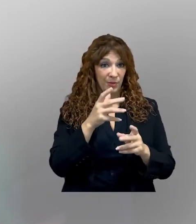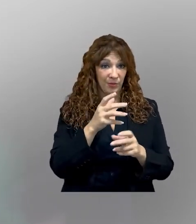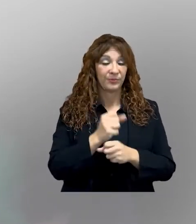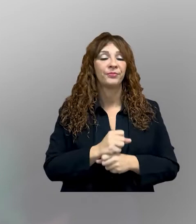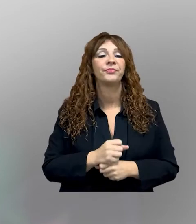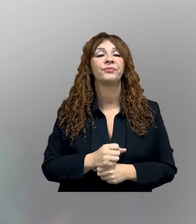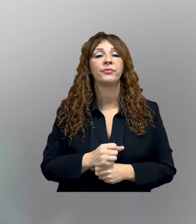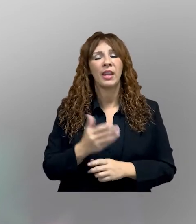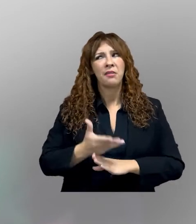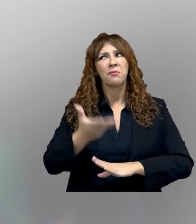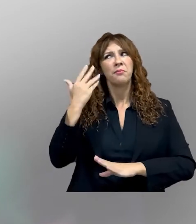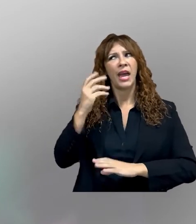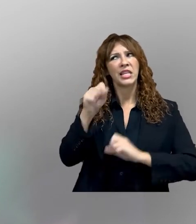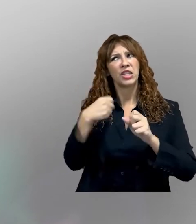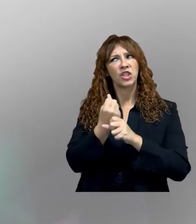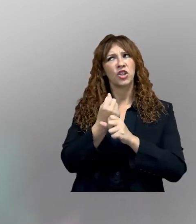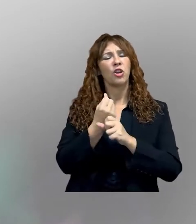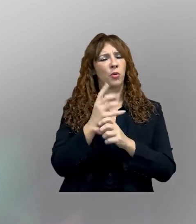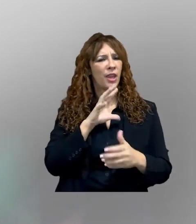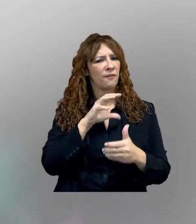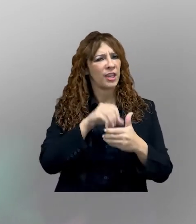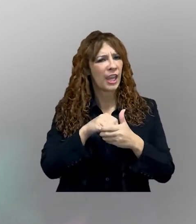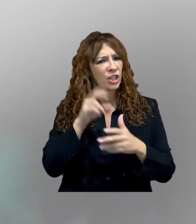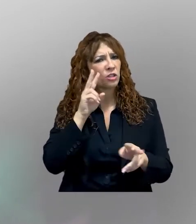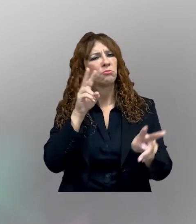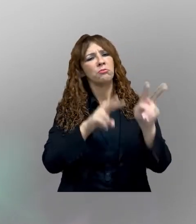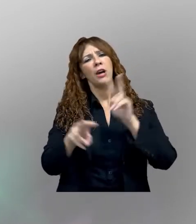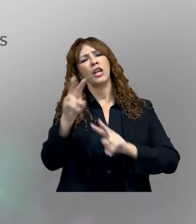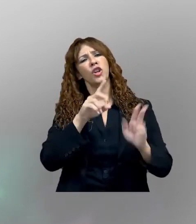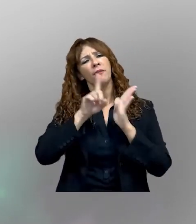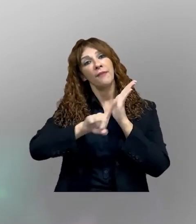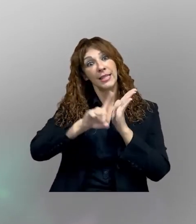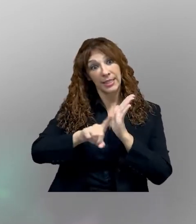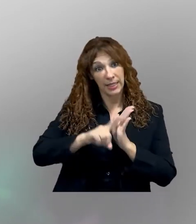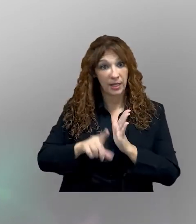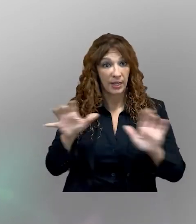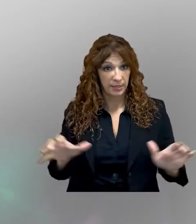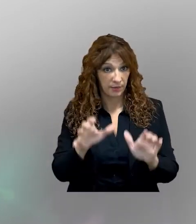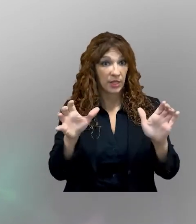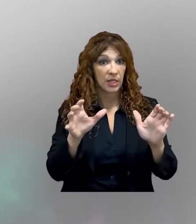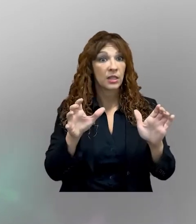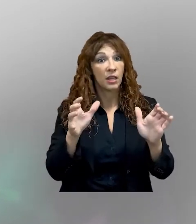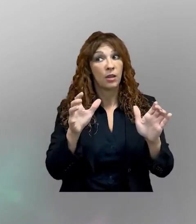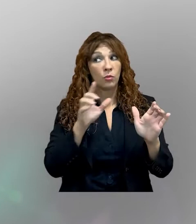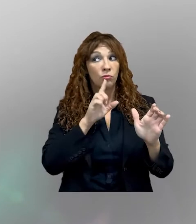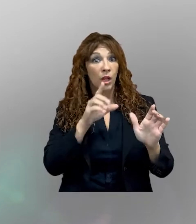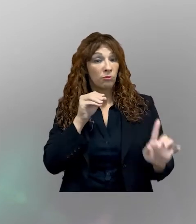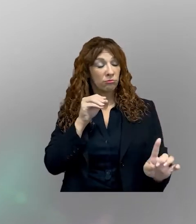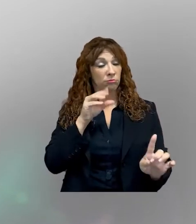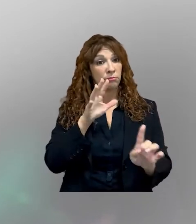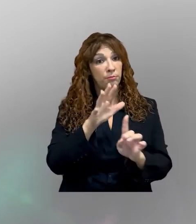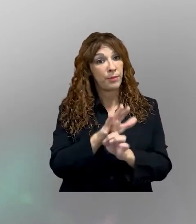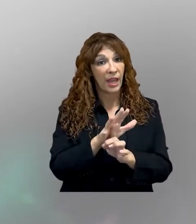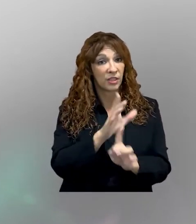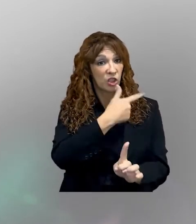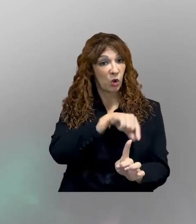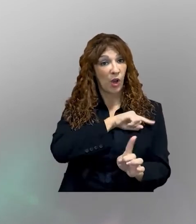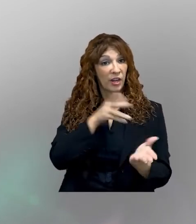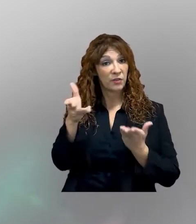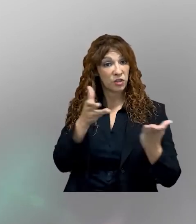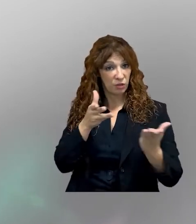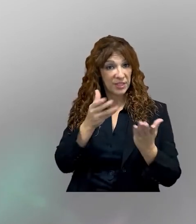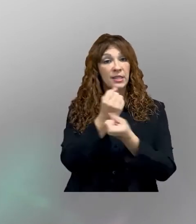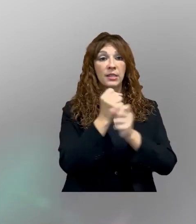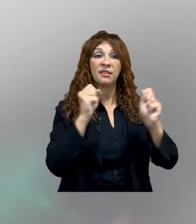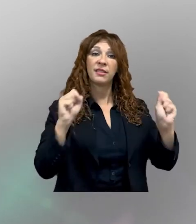and Quality Monitoring. In the past year, we've engaged in monitoring and investigative activities that have had an impact on the